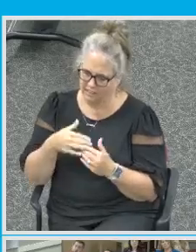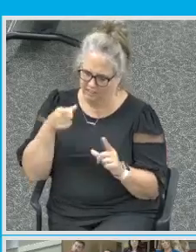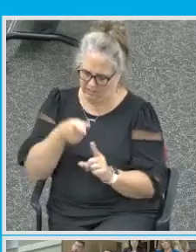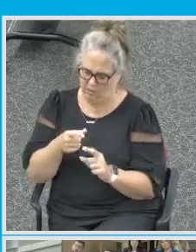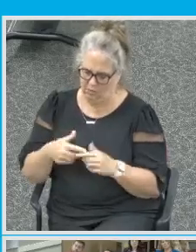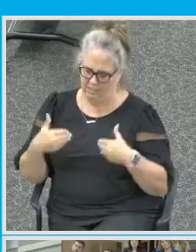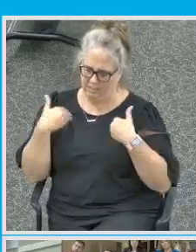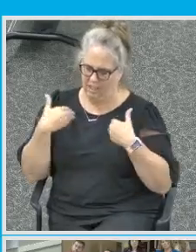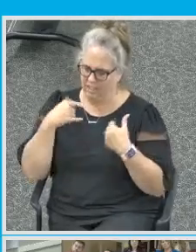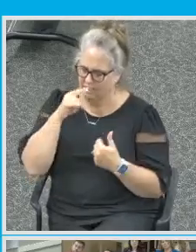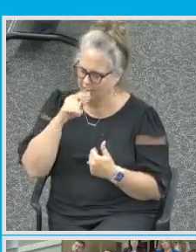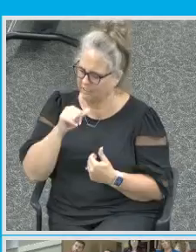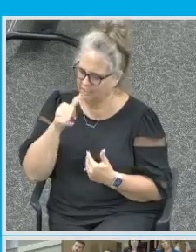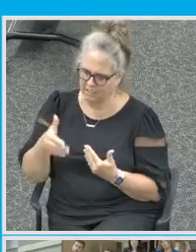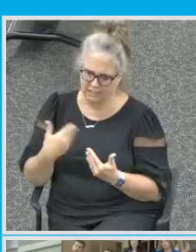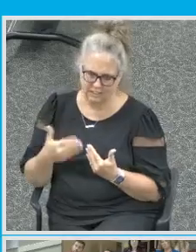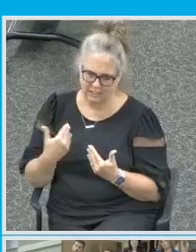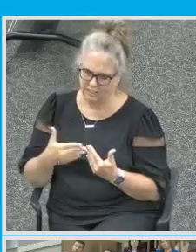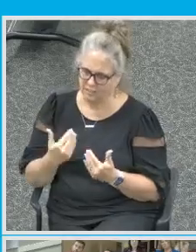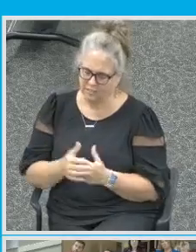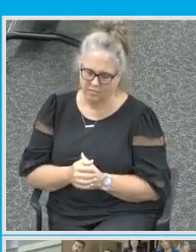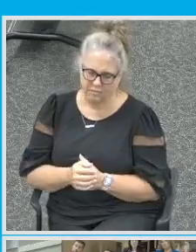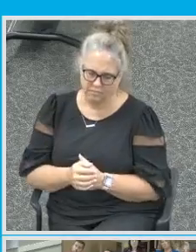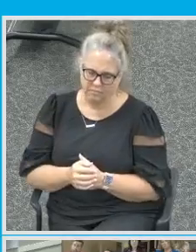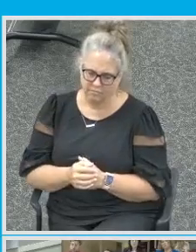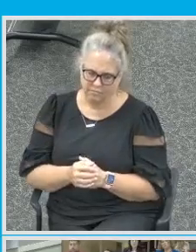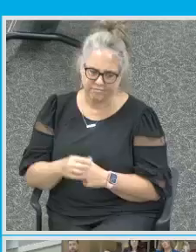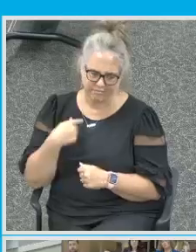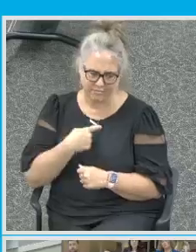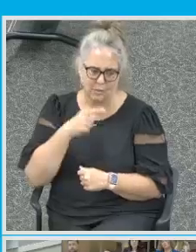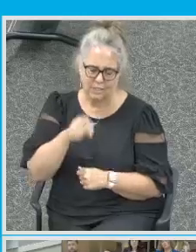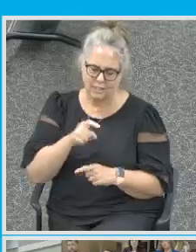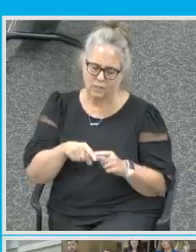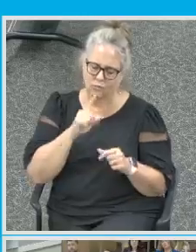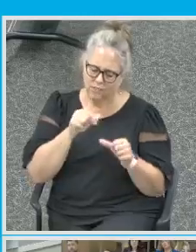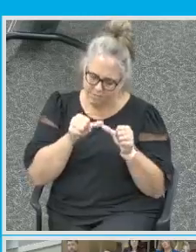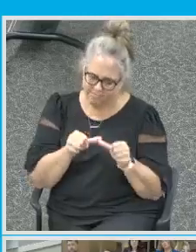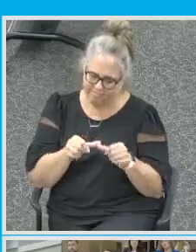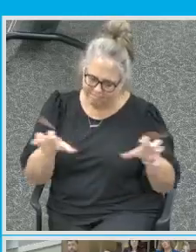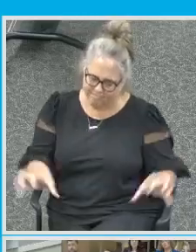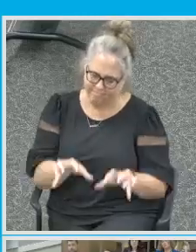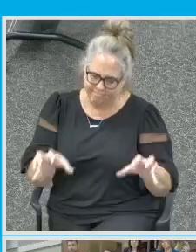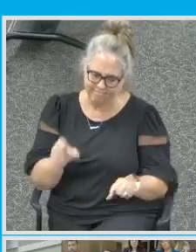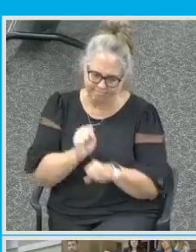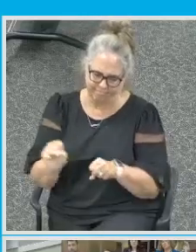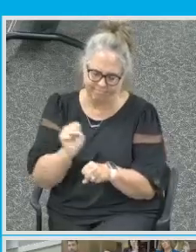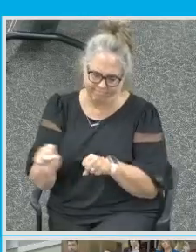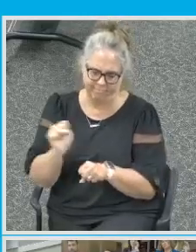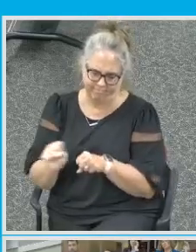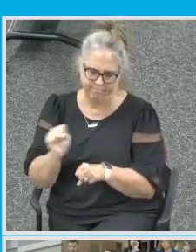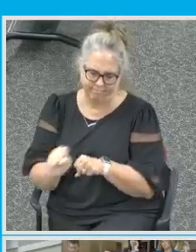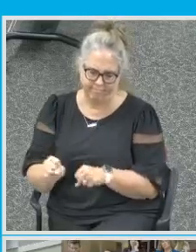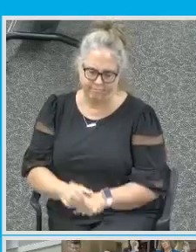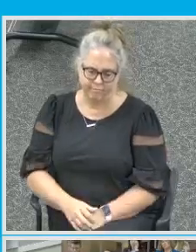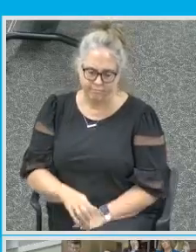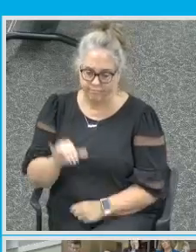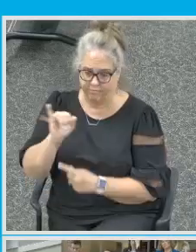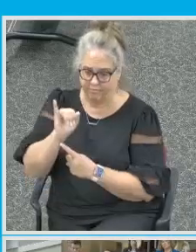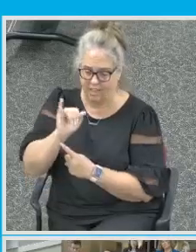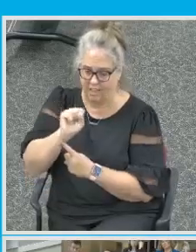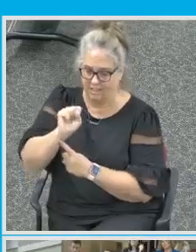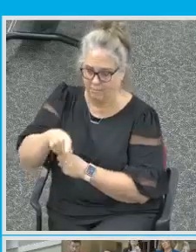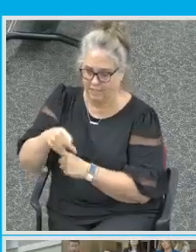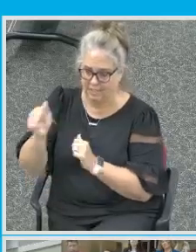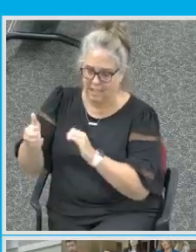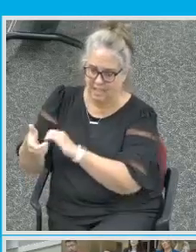we must continue to rise to meet the occasion. And I think with the YSP Collaborative and Work Group, we can do just that.